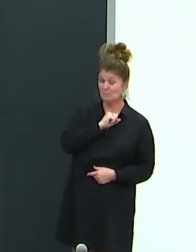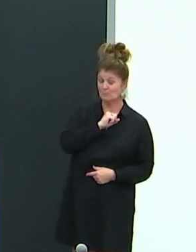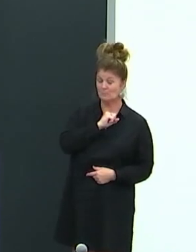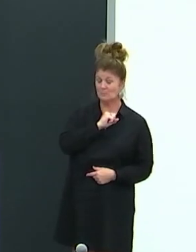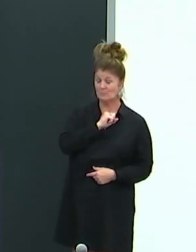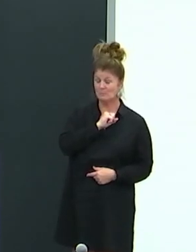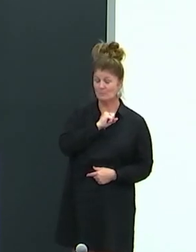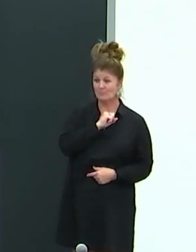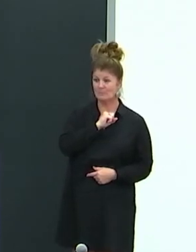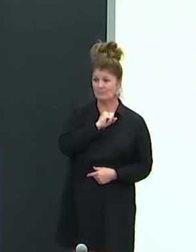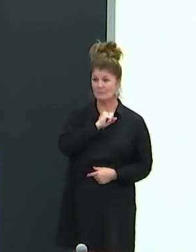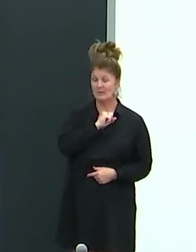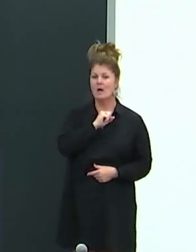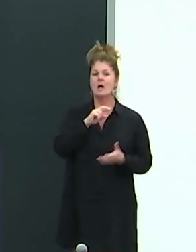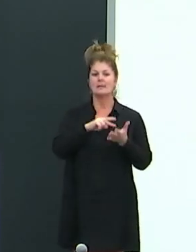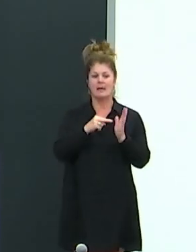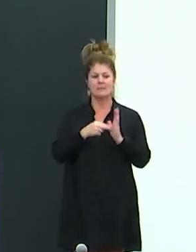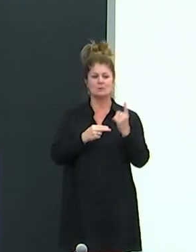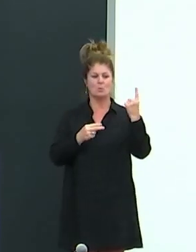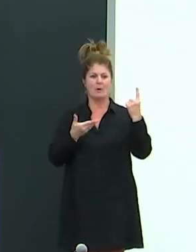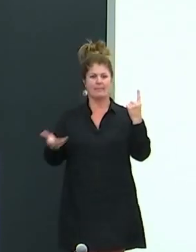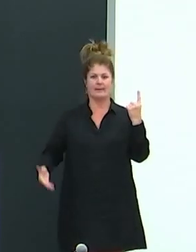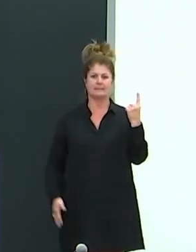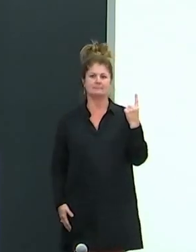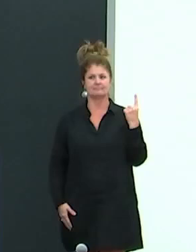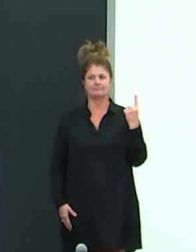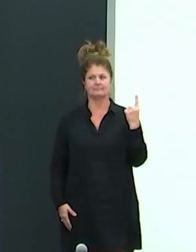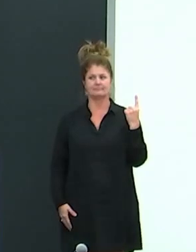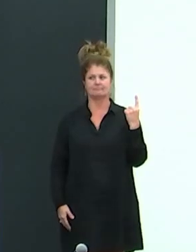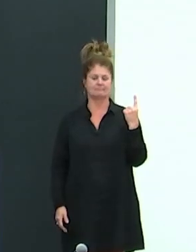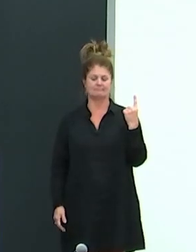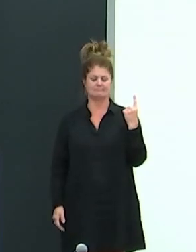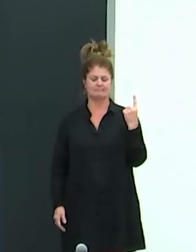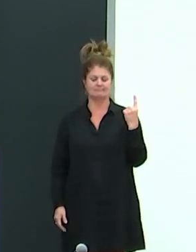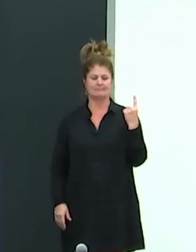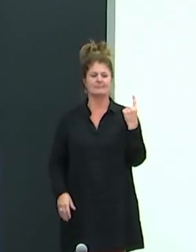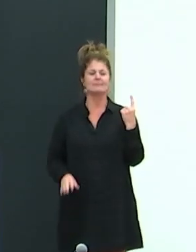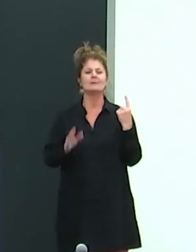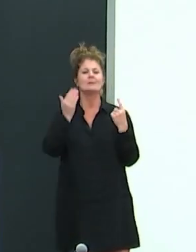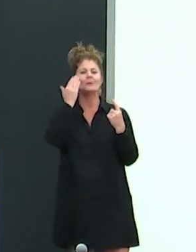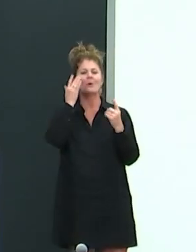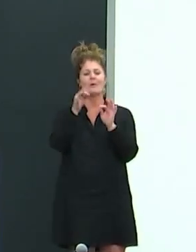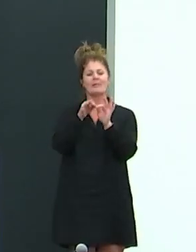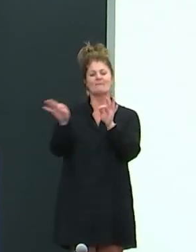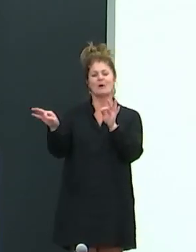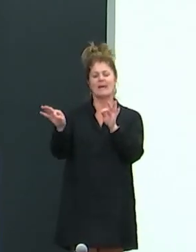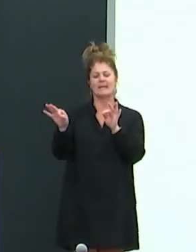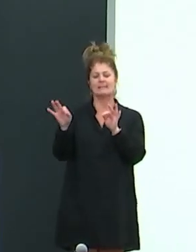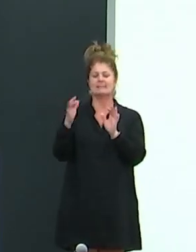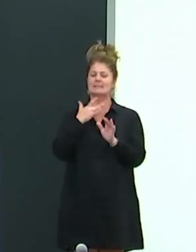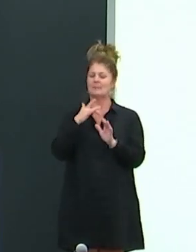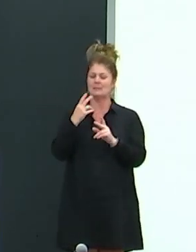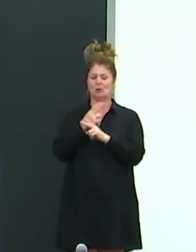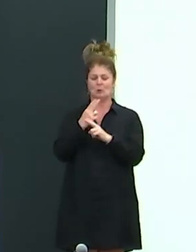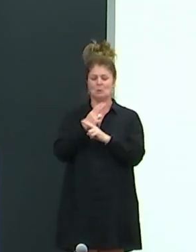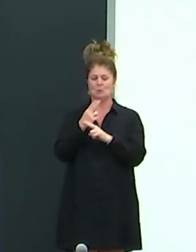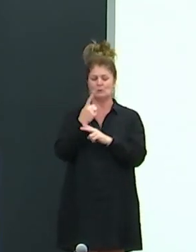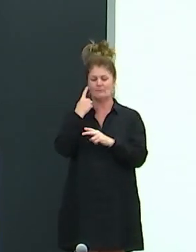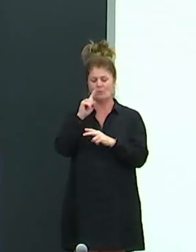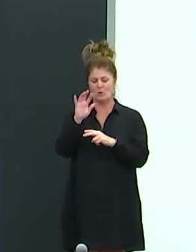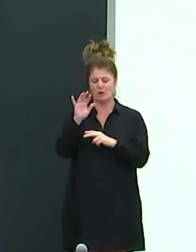that that means one thing. You know, there's this phrase that is often used in